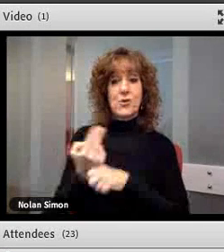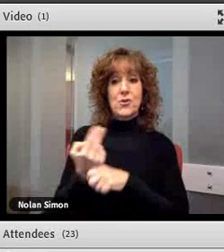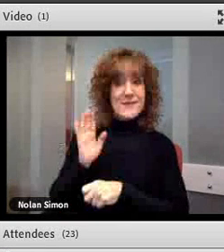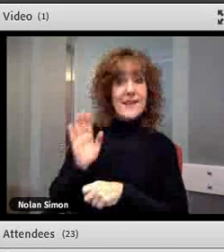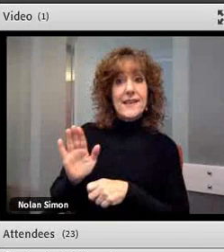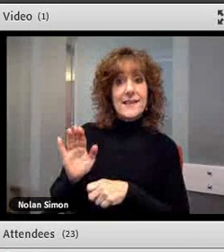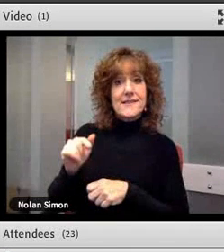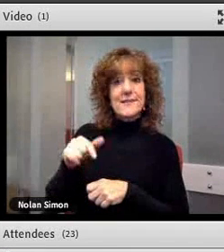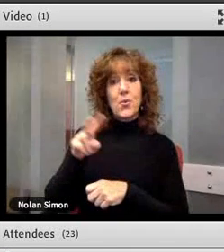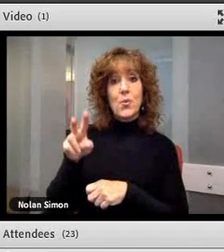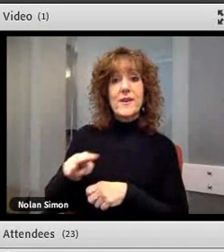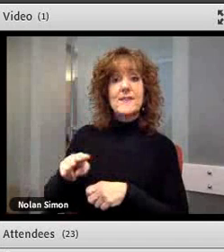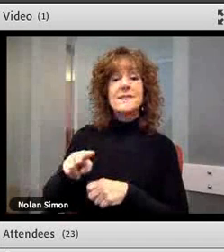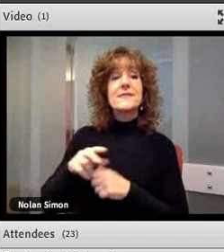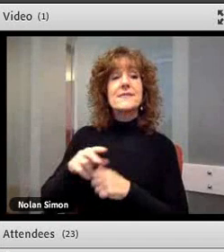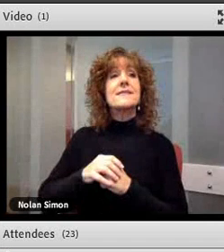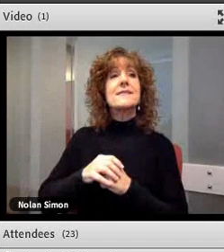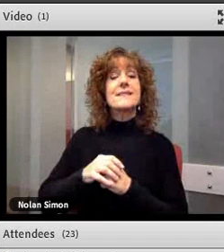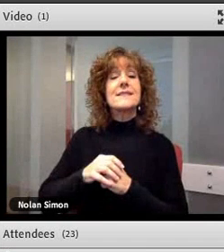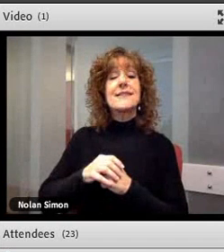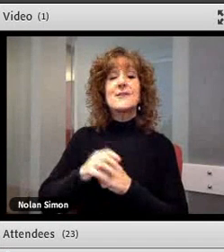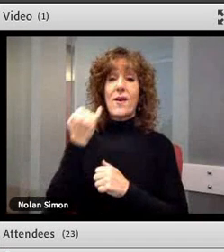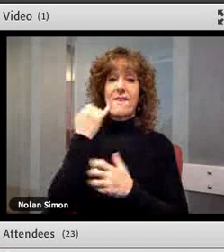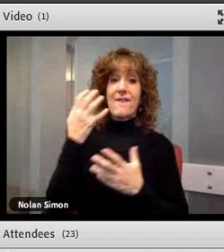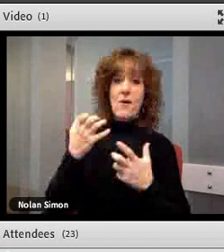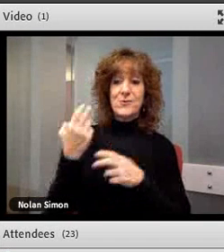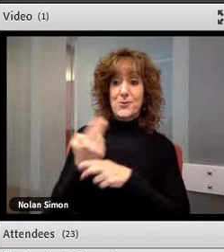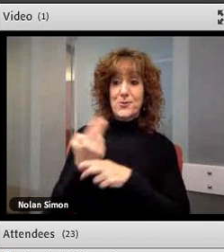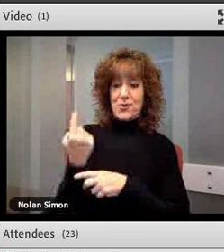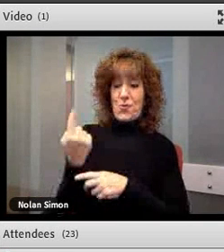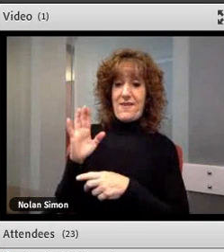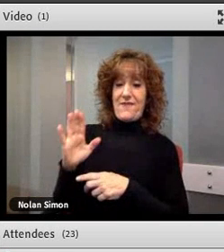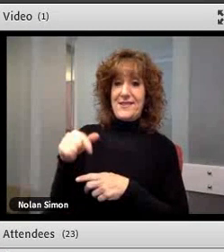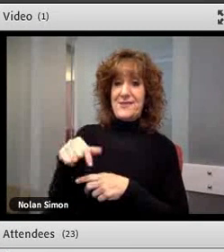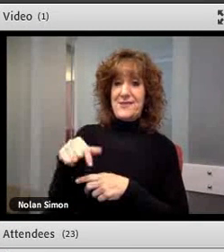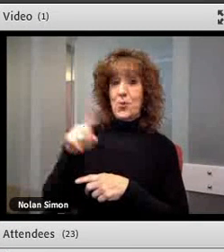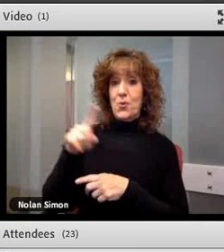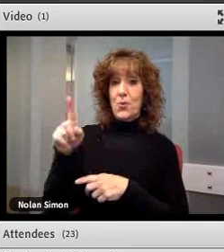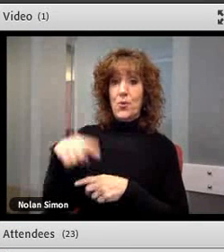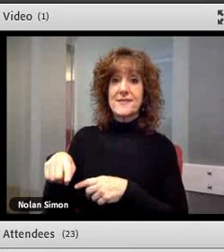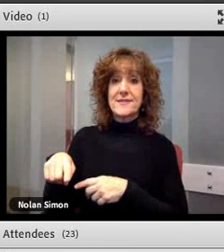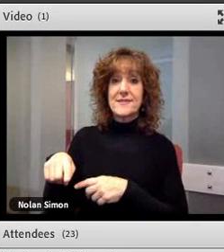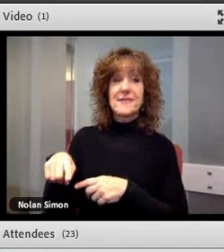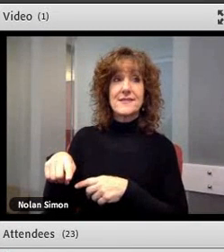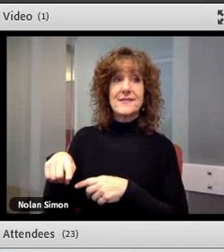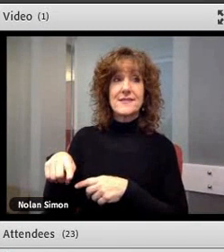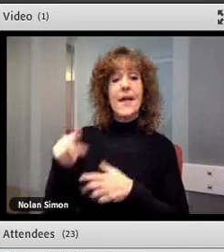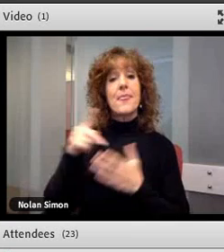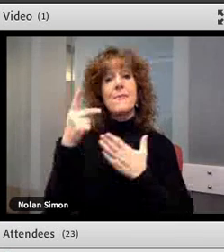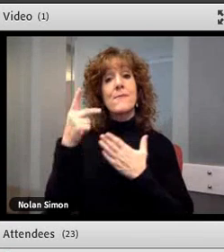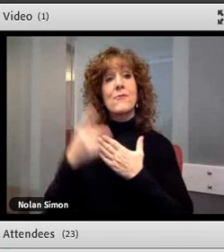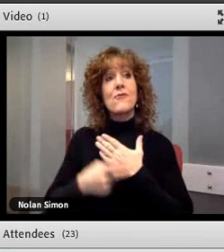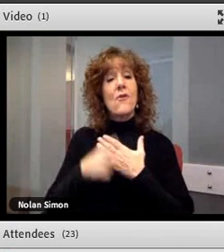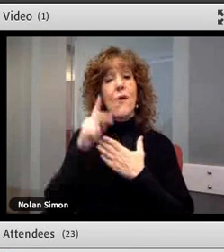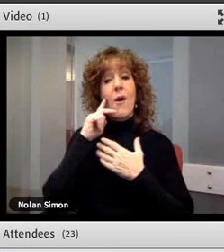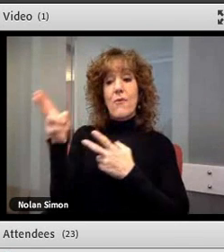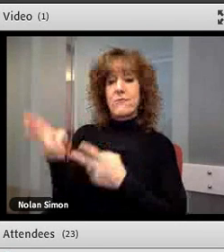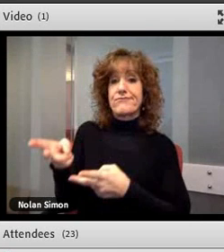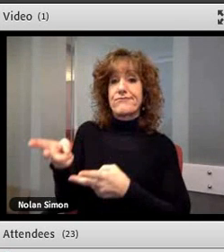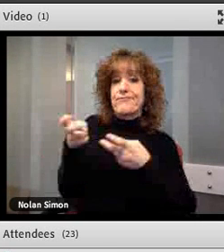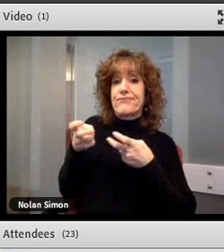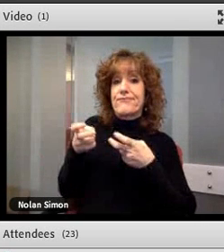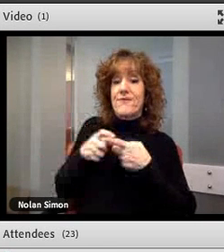Teddy's quizzes. So if I want to republish one of Teddy's quizzes, what happens is that the program will go in and pull it out